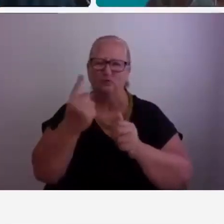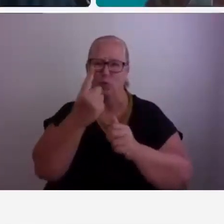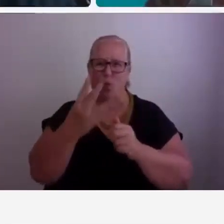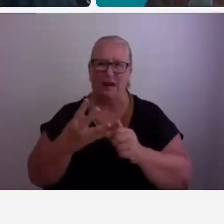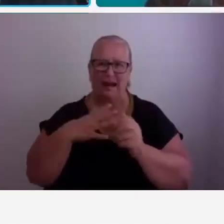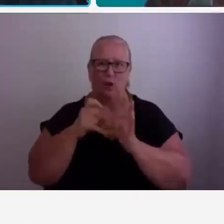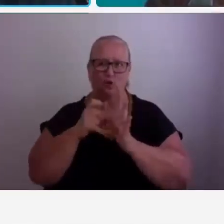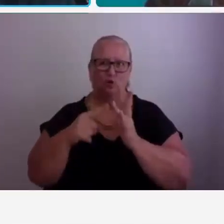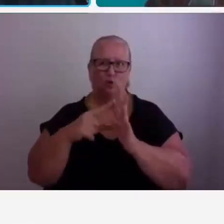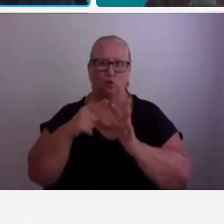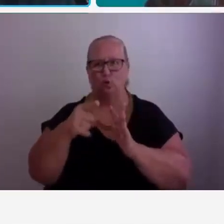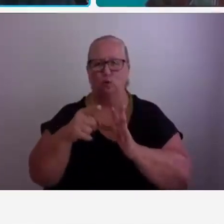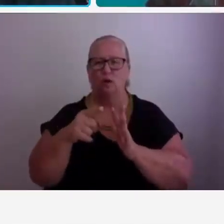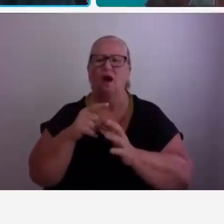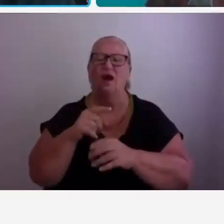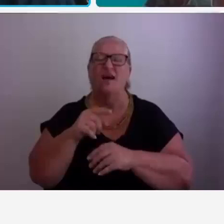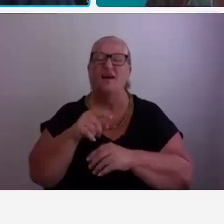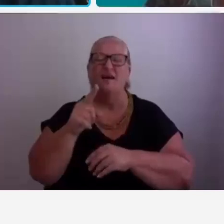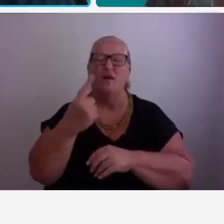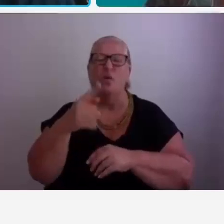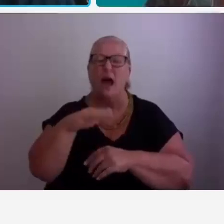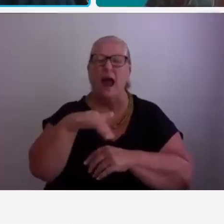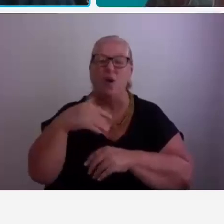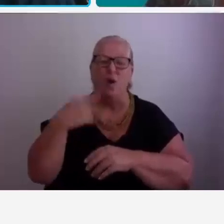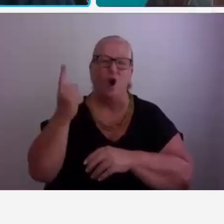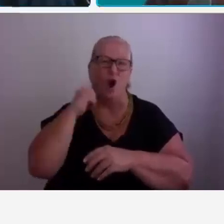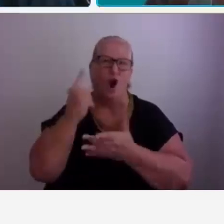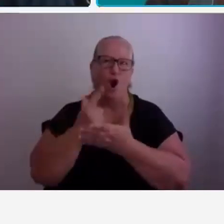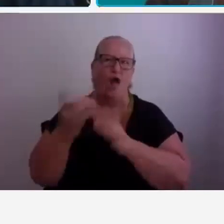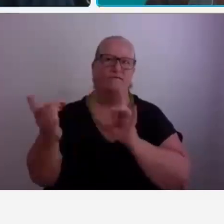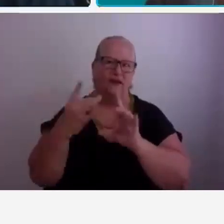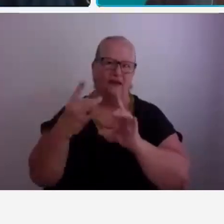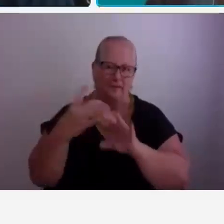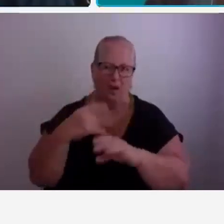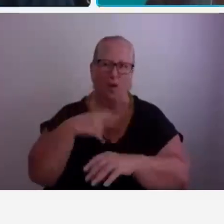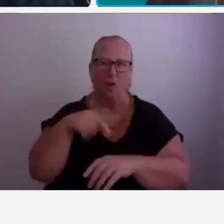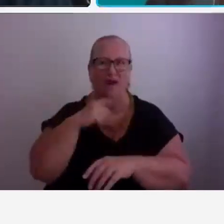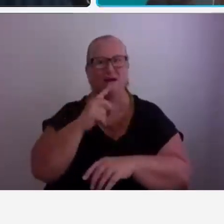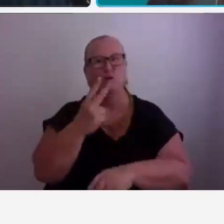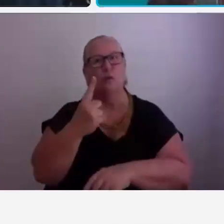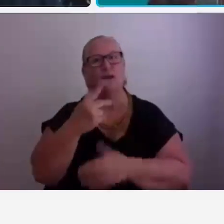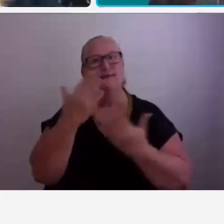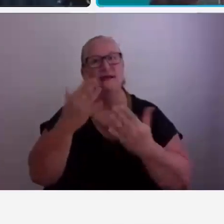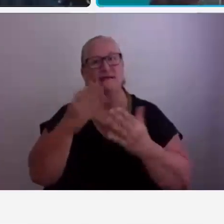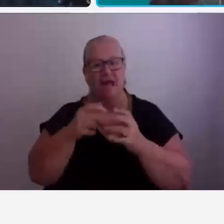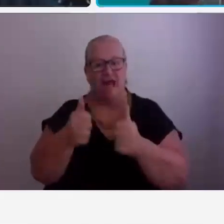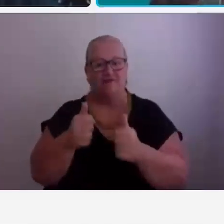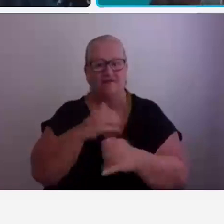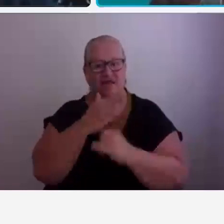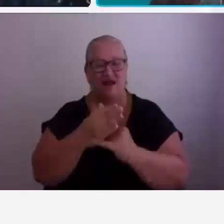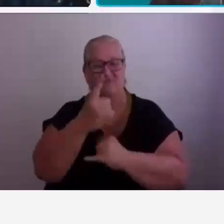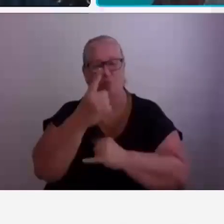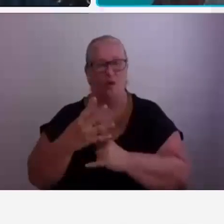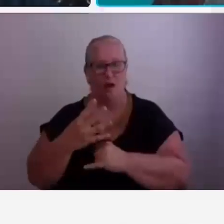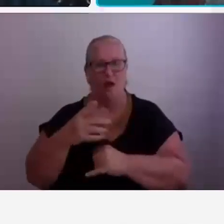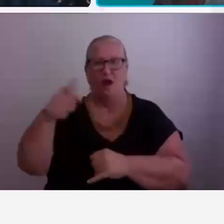Thanks, Alan. This is one of the areas of feedback we received from the sector. We had proposed 21 days after the end of each quarter and heard